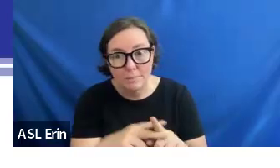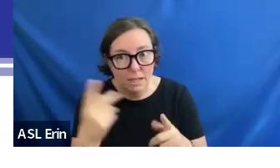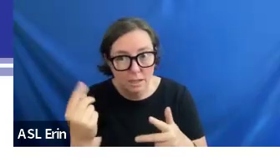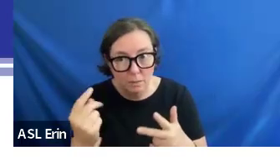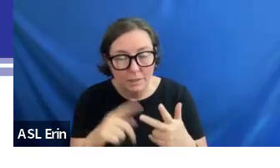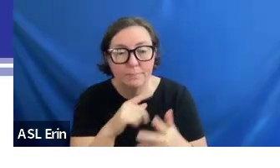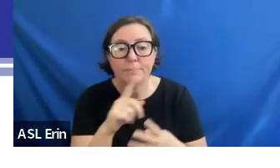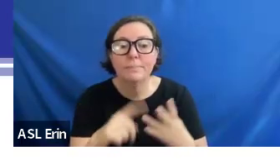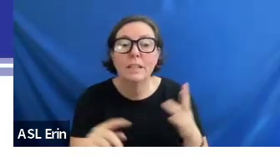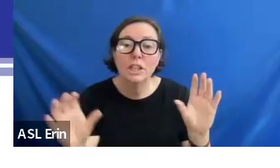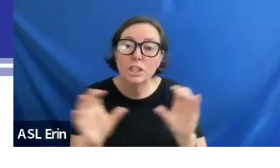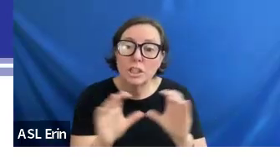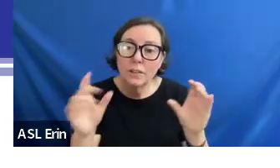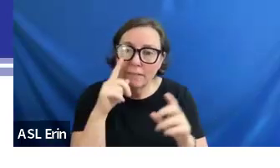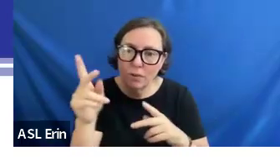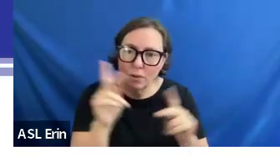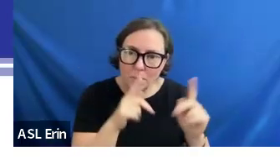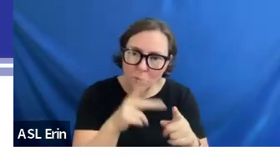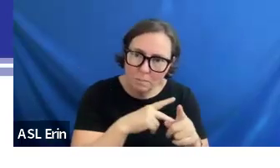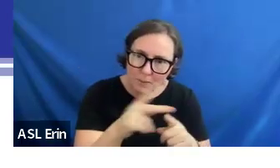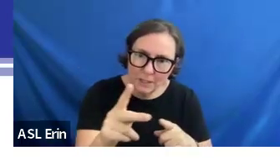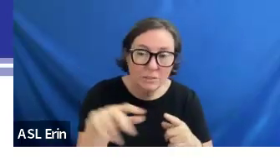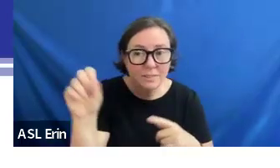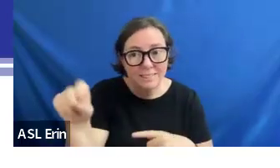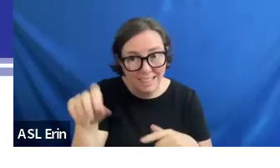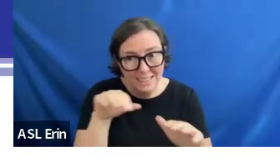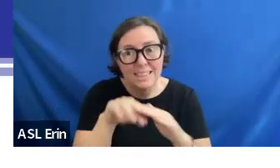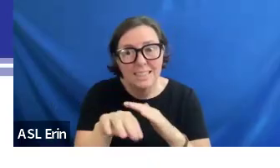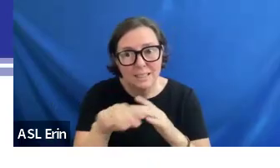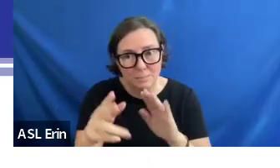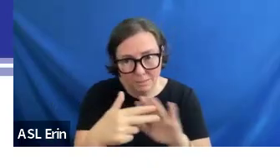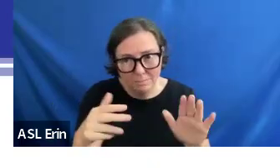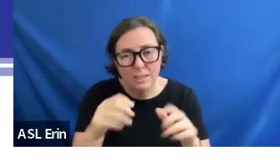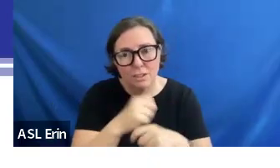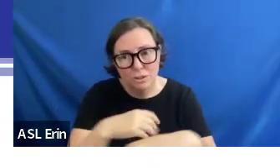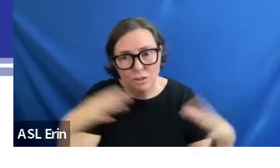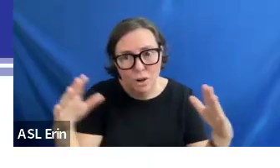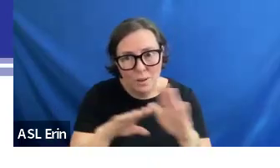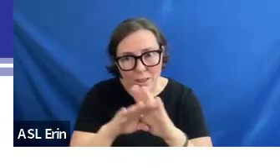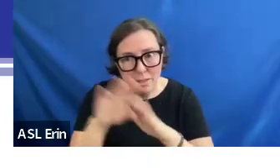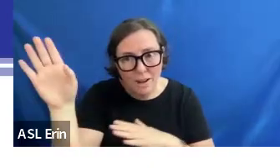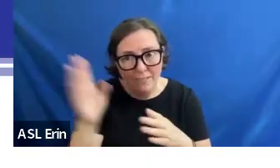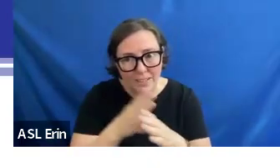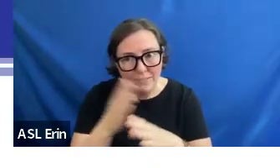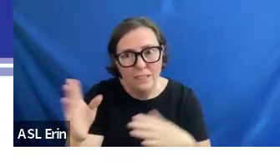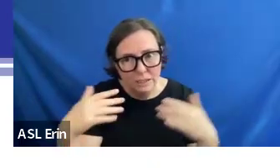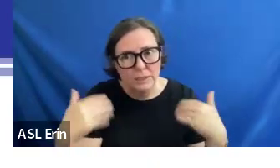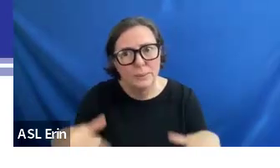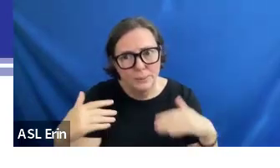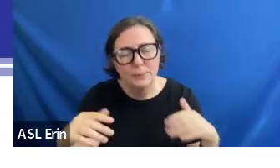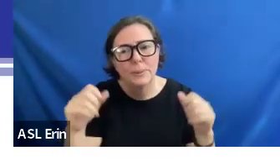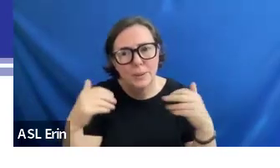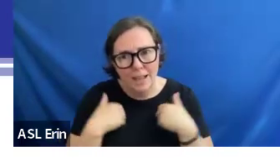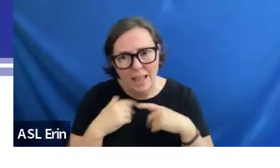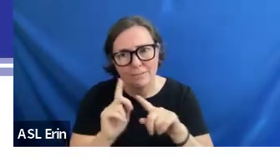certifications for accessibility professionals. Yes, accessibility is a growing and thriving field,